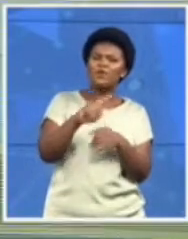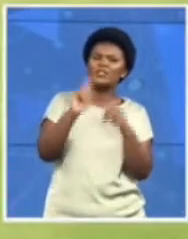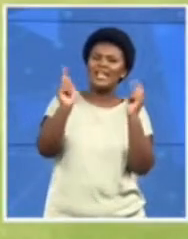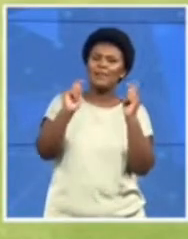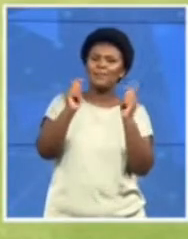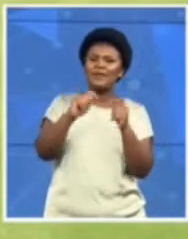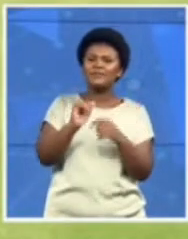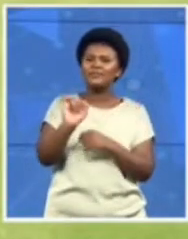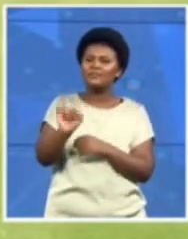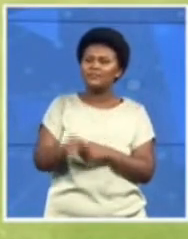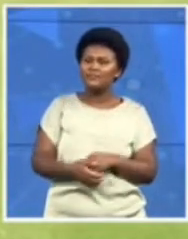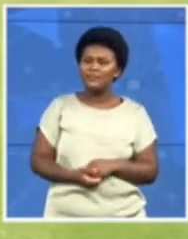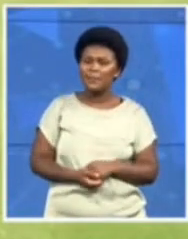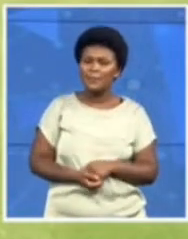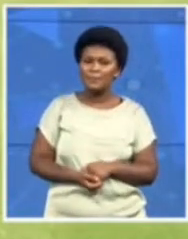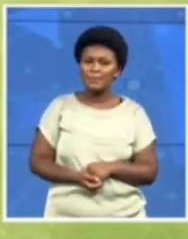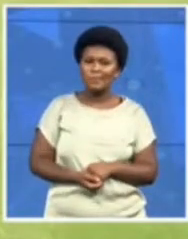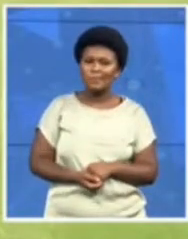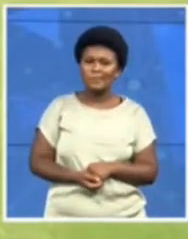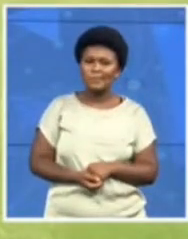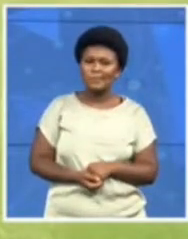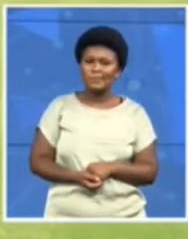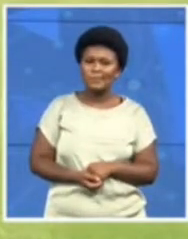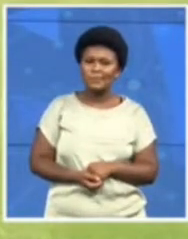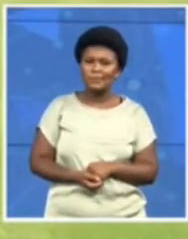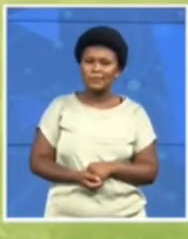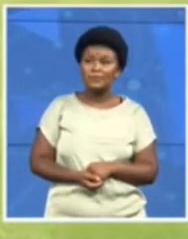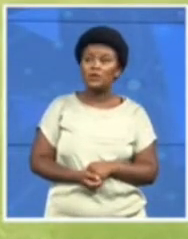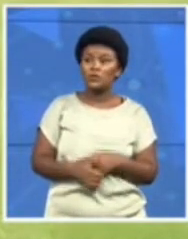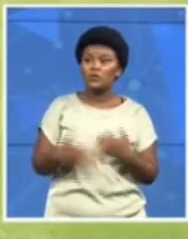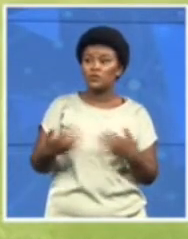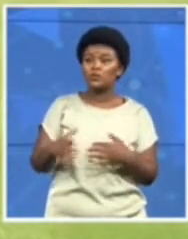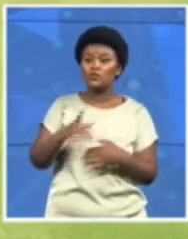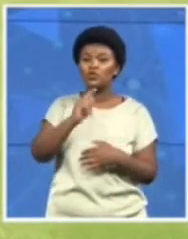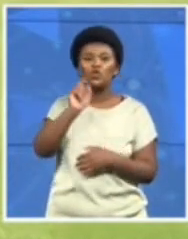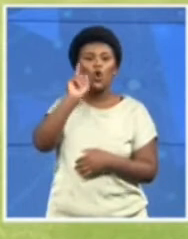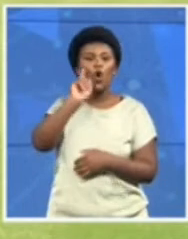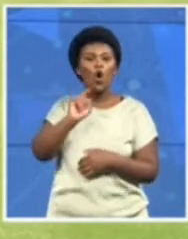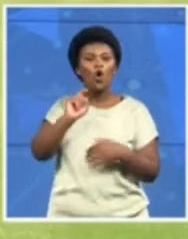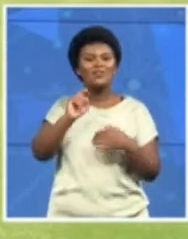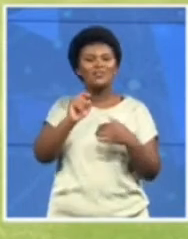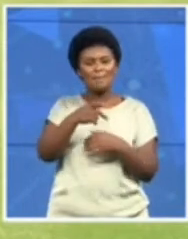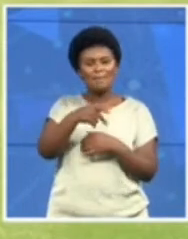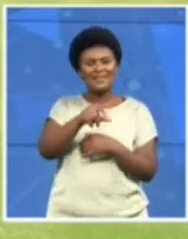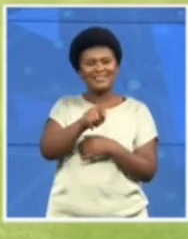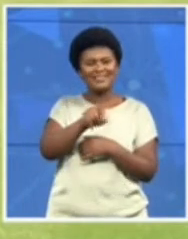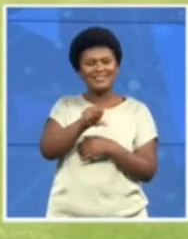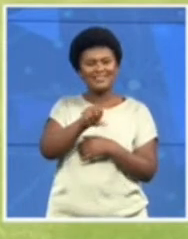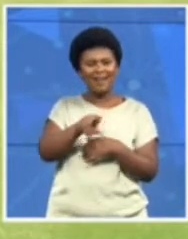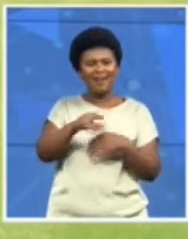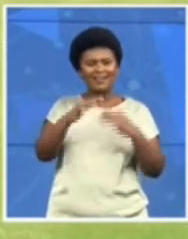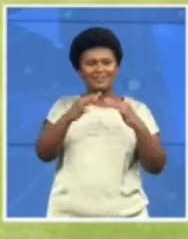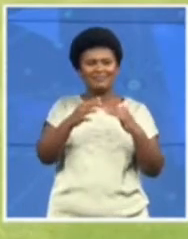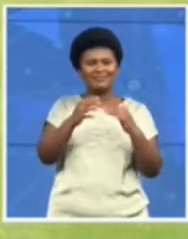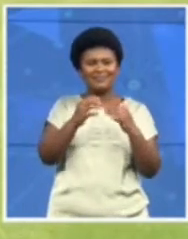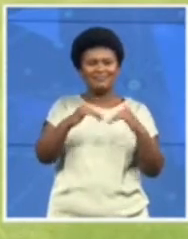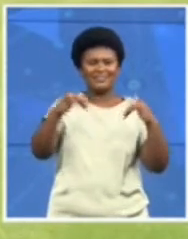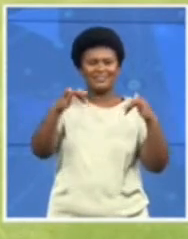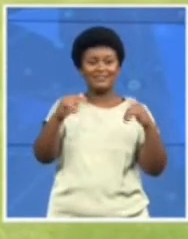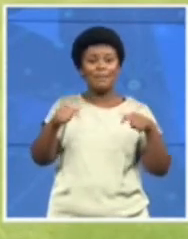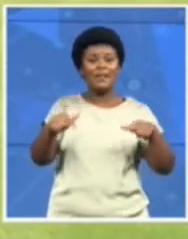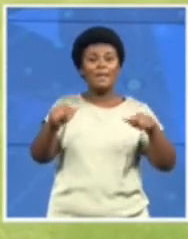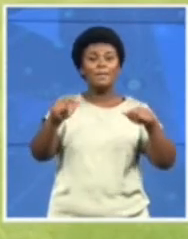It's a hive of activities here at the Old Peter Mokaba Stadium in Polokwane, Limpopo, where the ANC's birthday celebrations are expected to